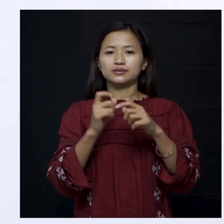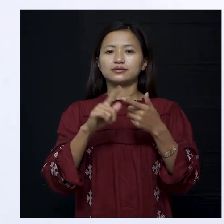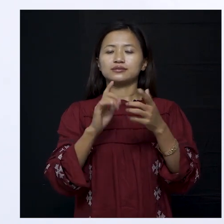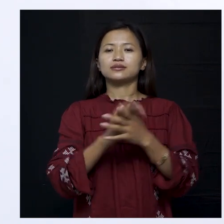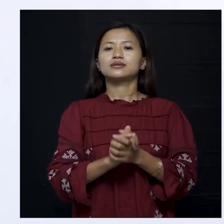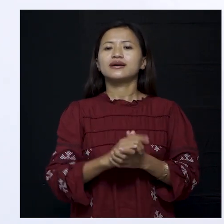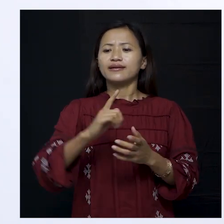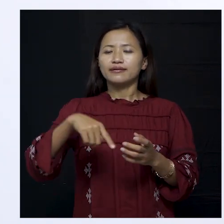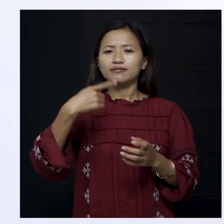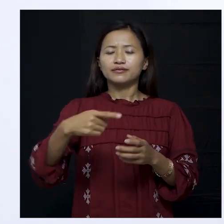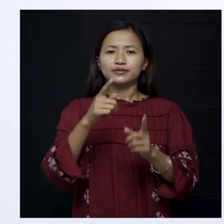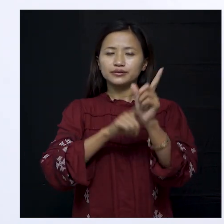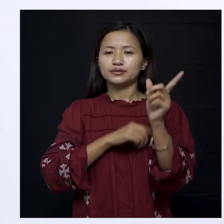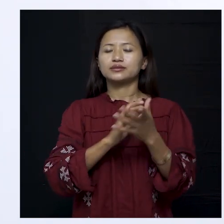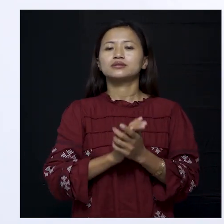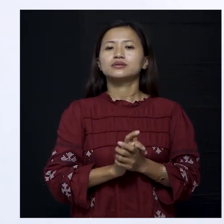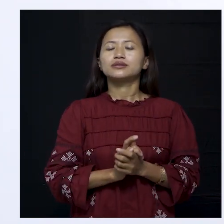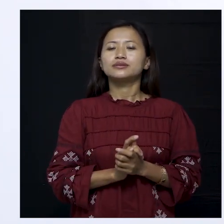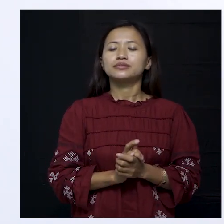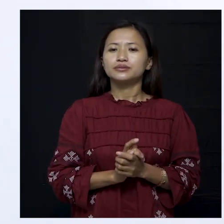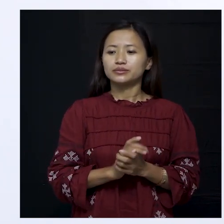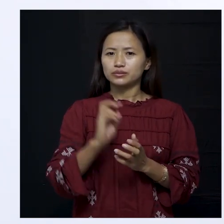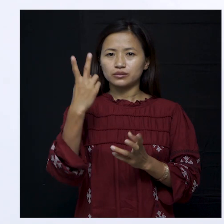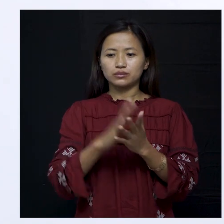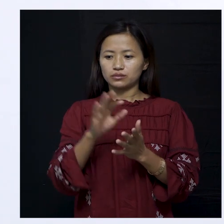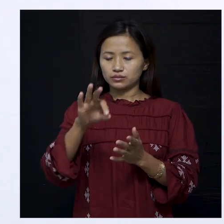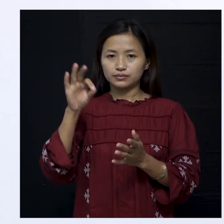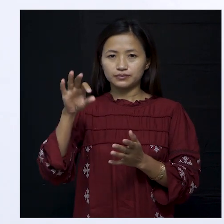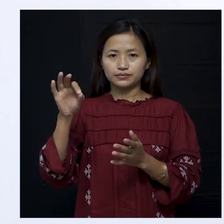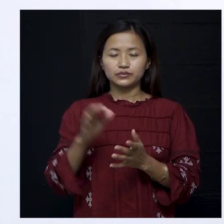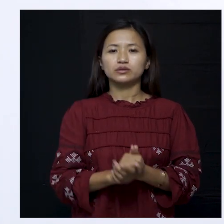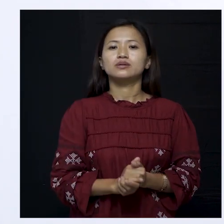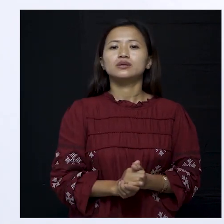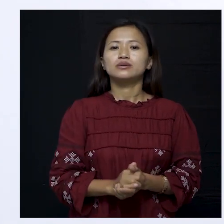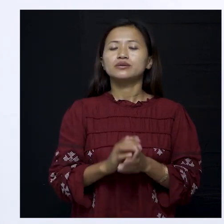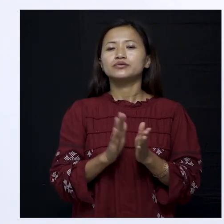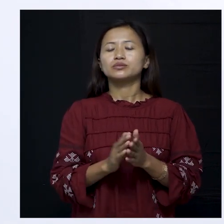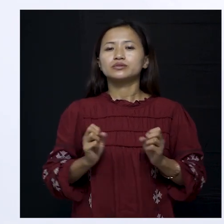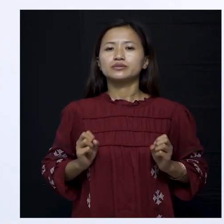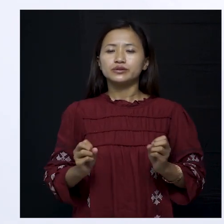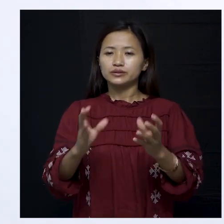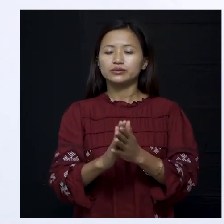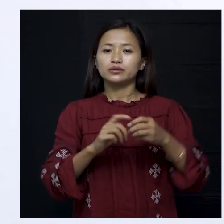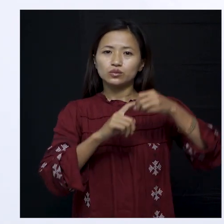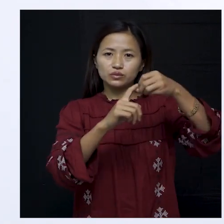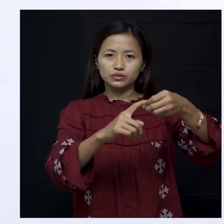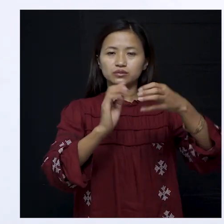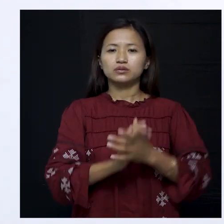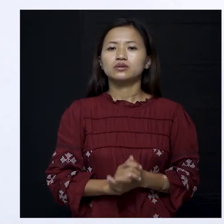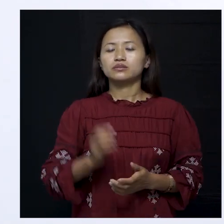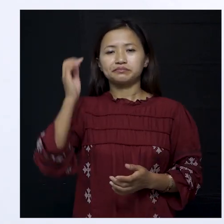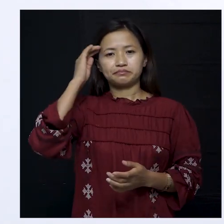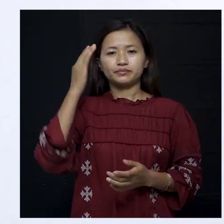Every year we get 2 questions which are optional, but we have to be prepared with the questions because we do